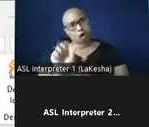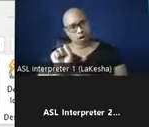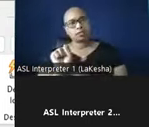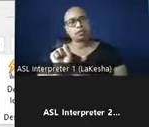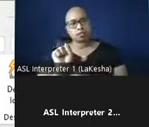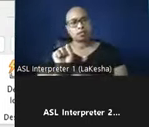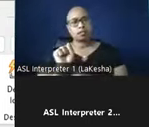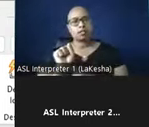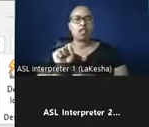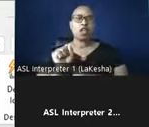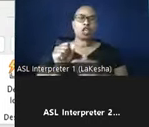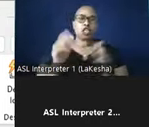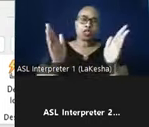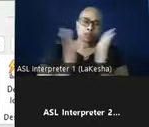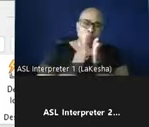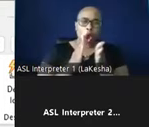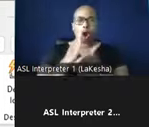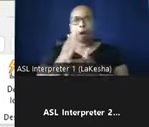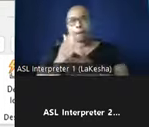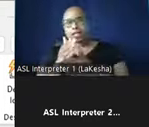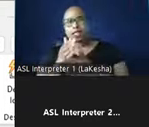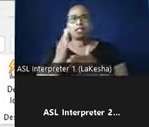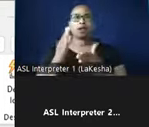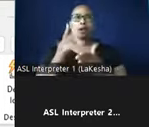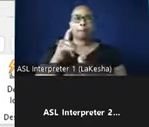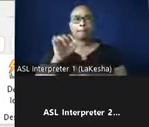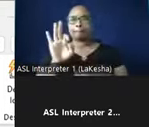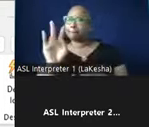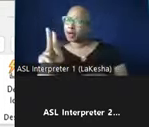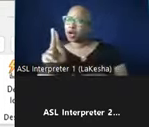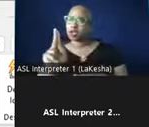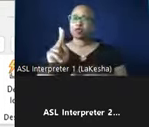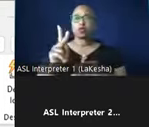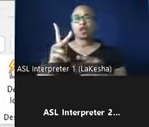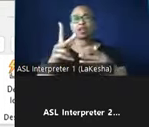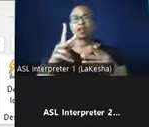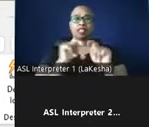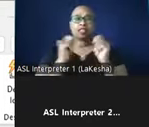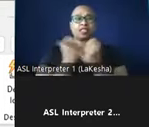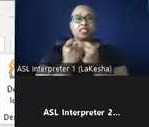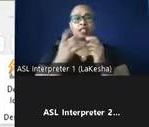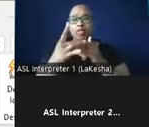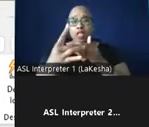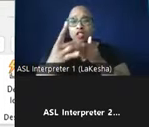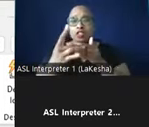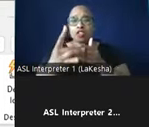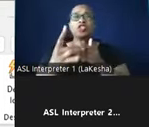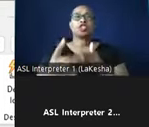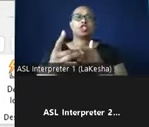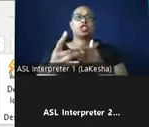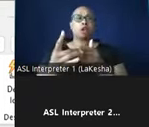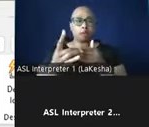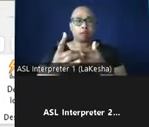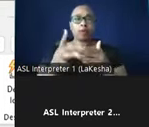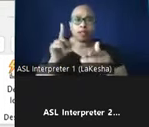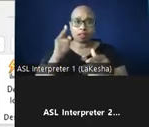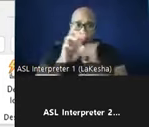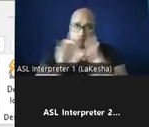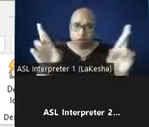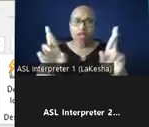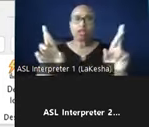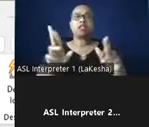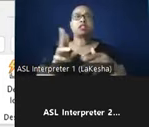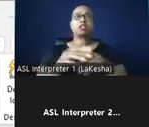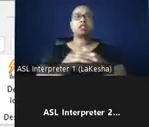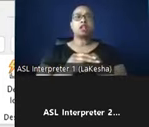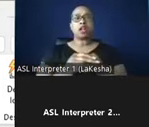small and medium parks where the park management team and leadership was on board, where a superintendent is on board and a facility manager and a cultural